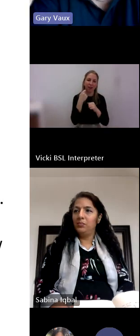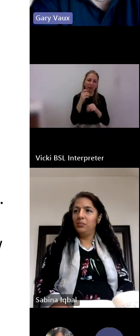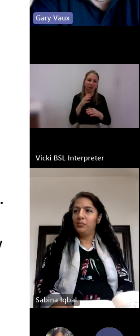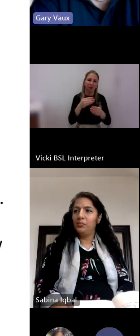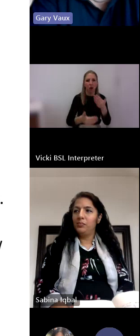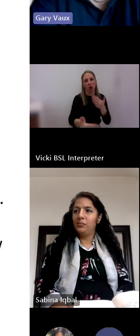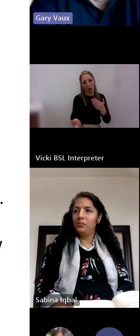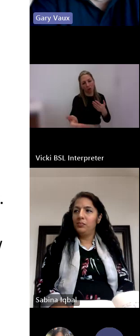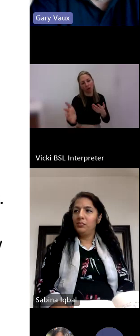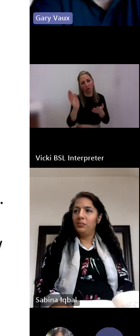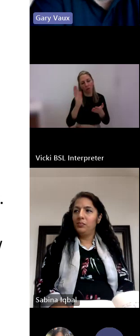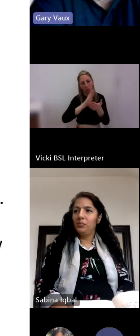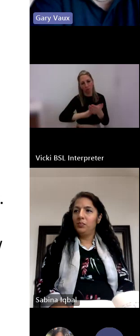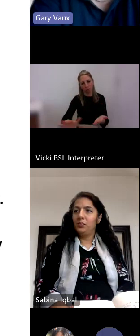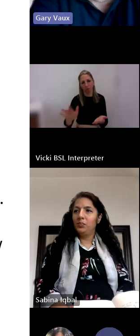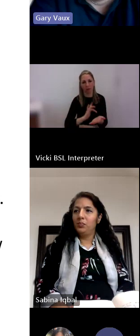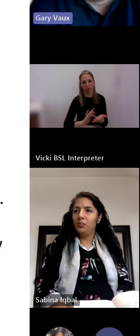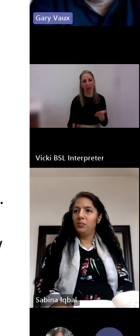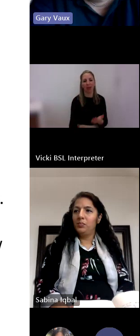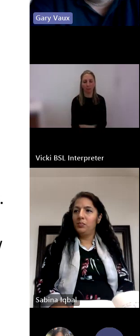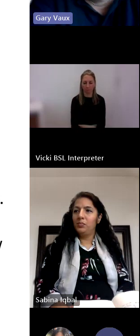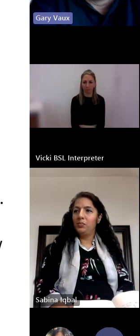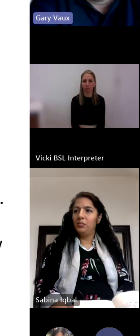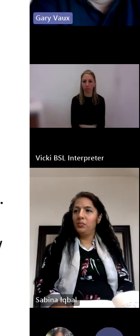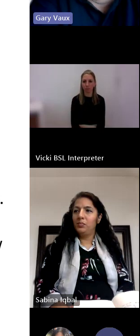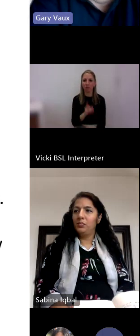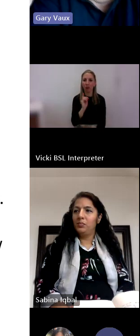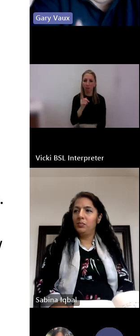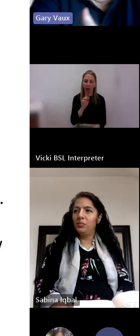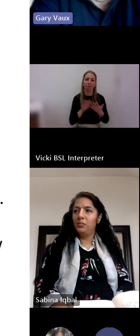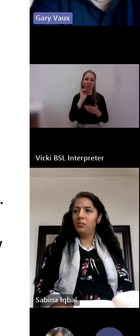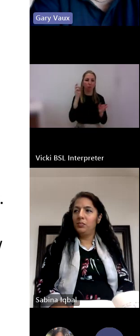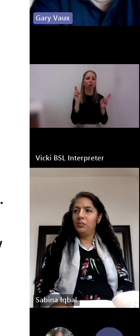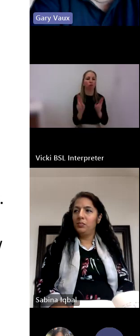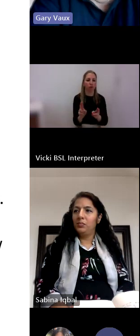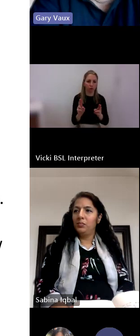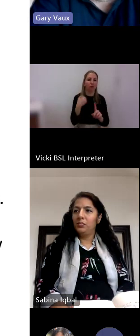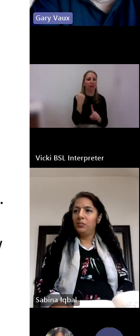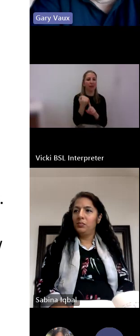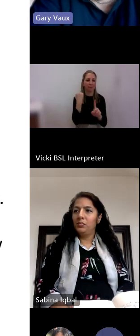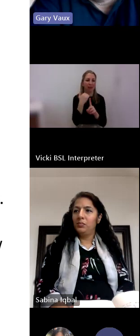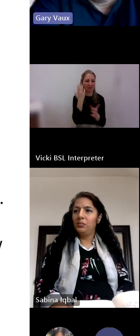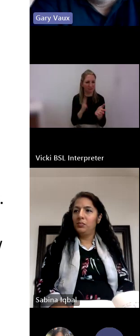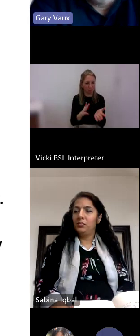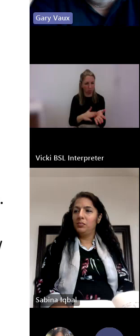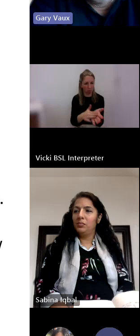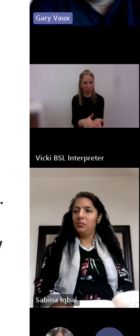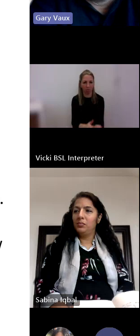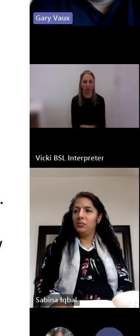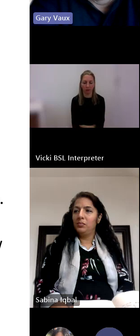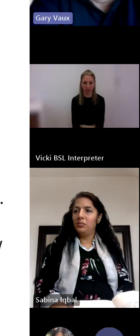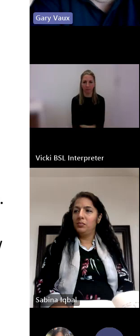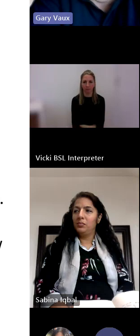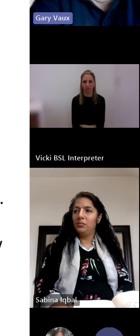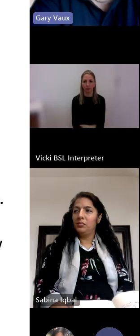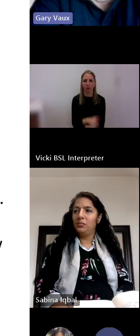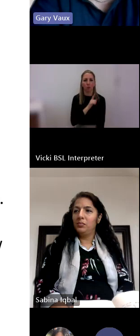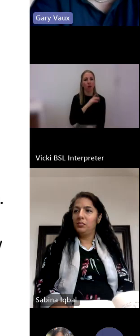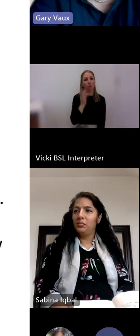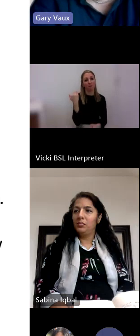it is lessening the impact on a month-by-month basis, when previously